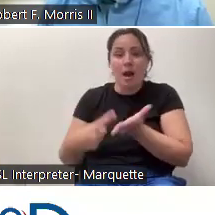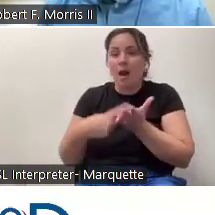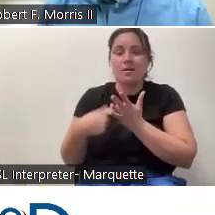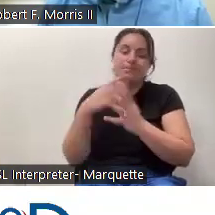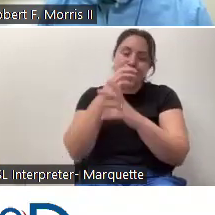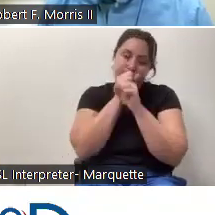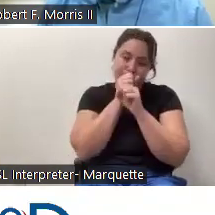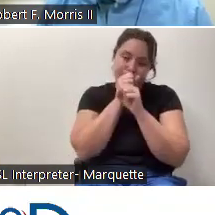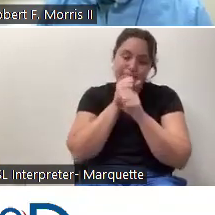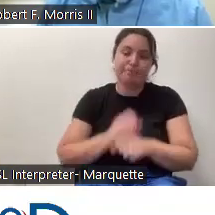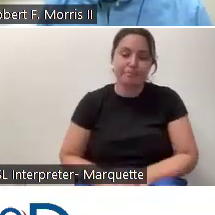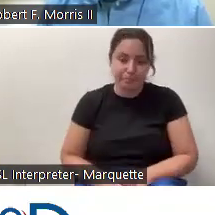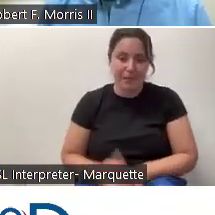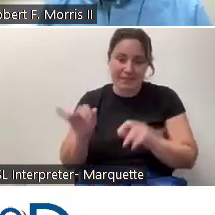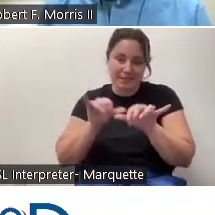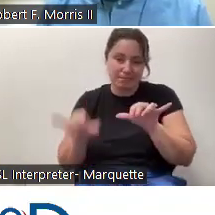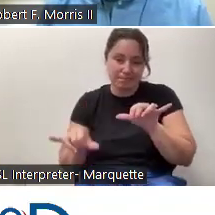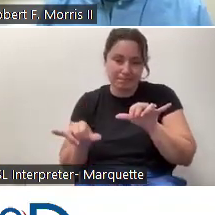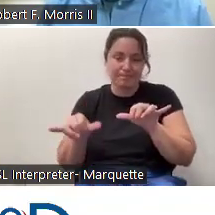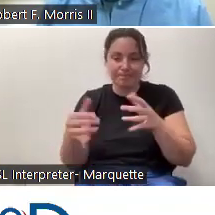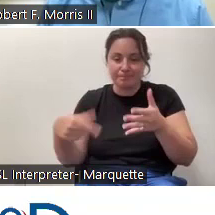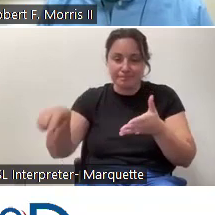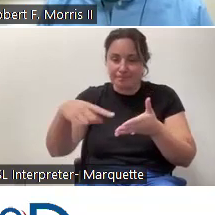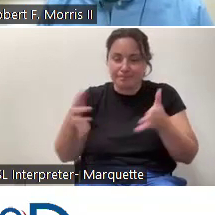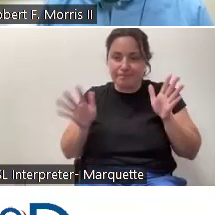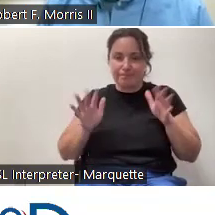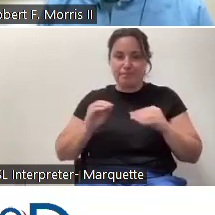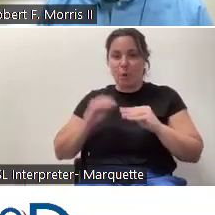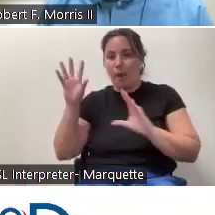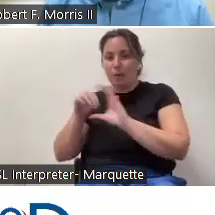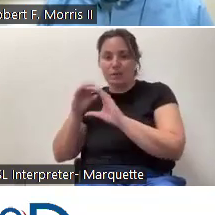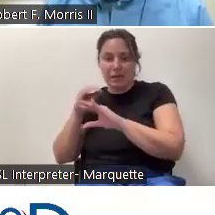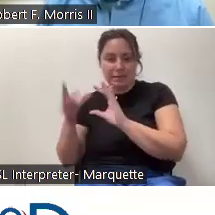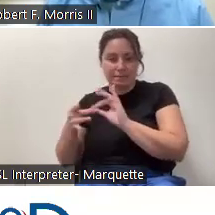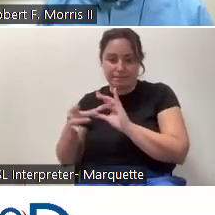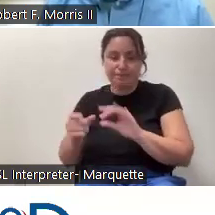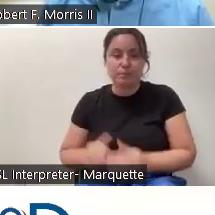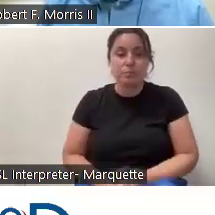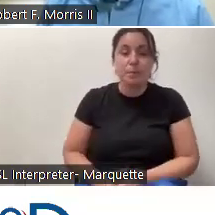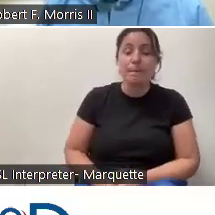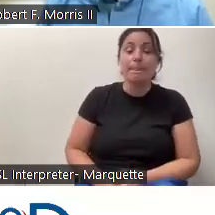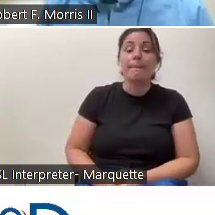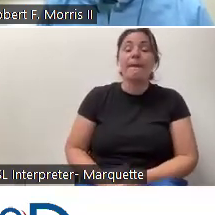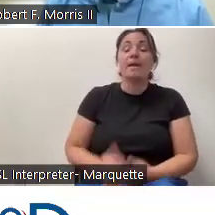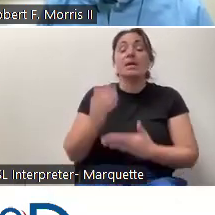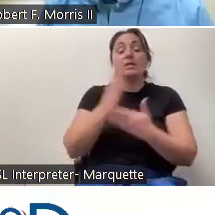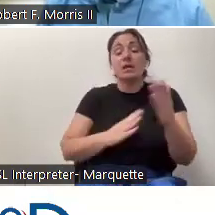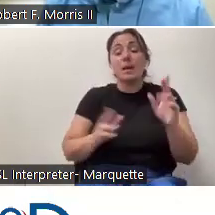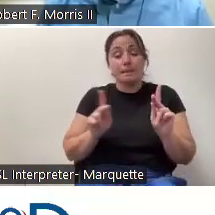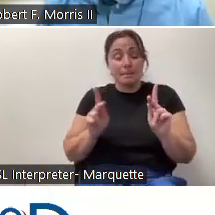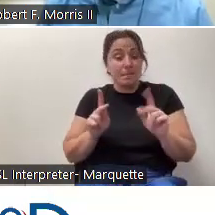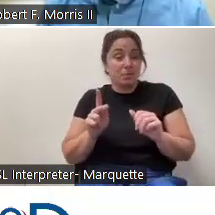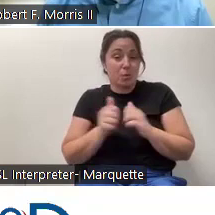a supported self-employment project. And what that is that's because some people with